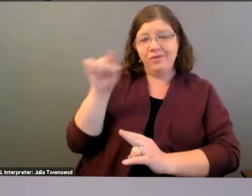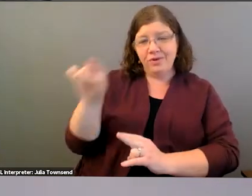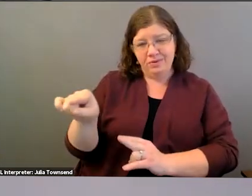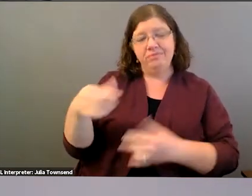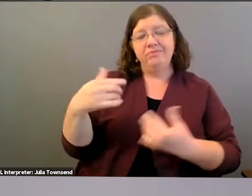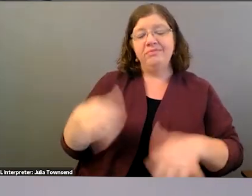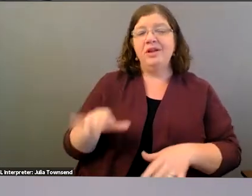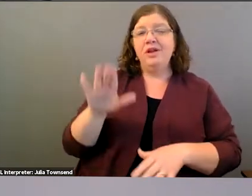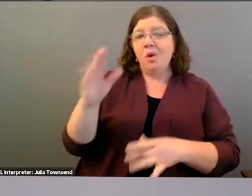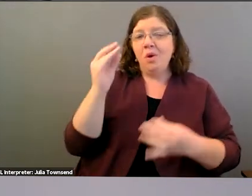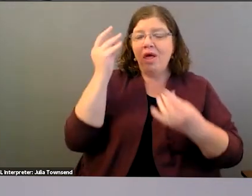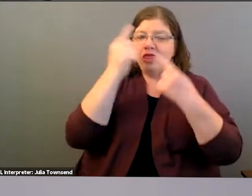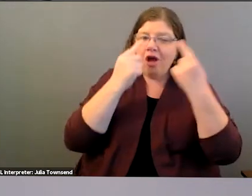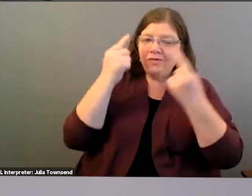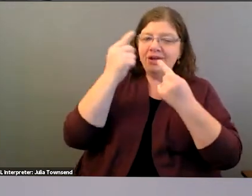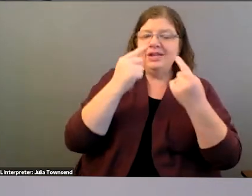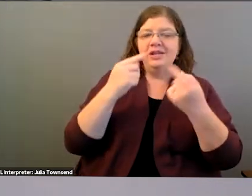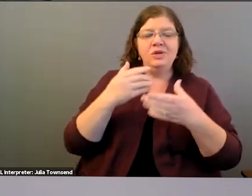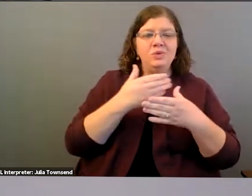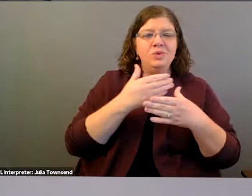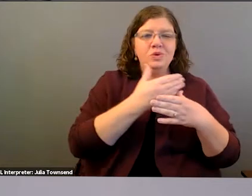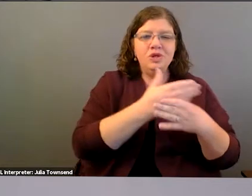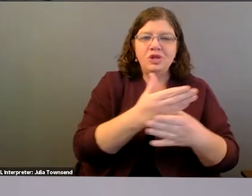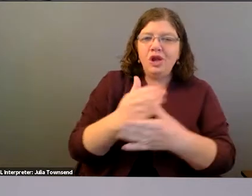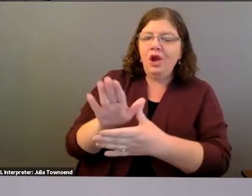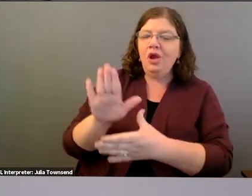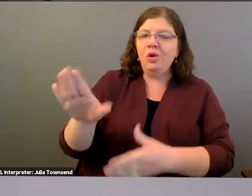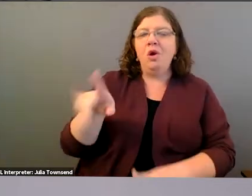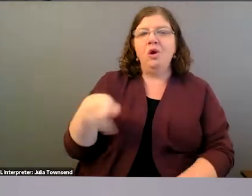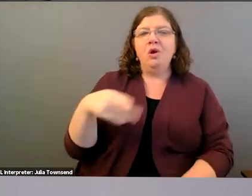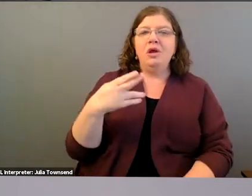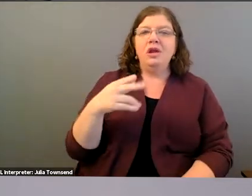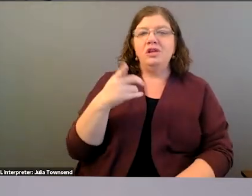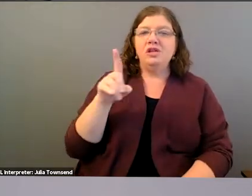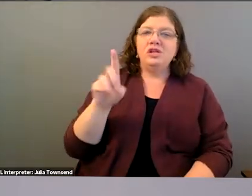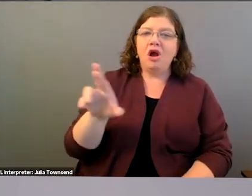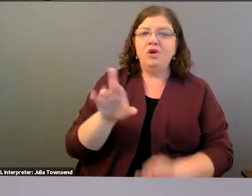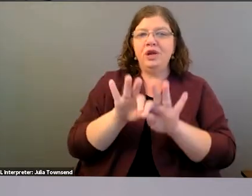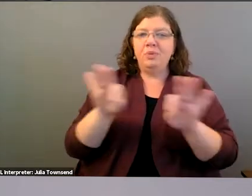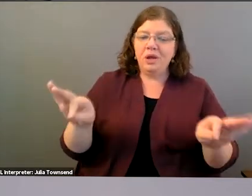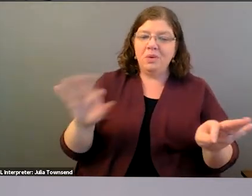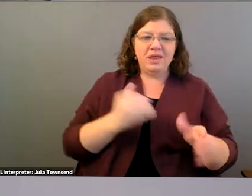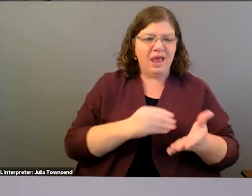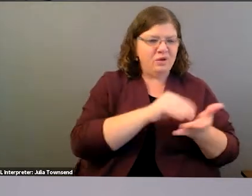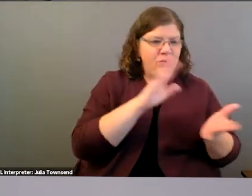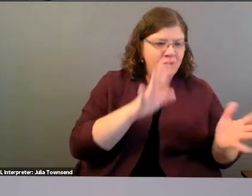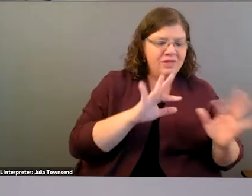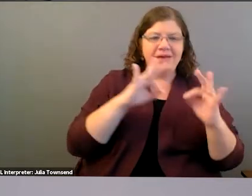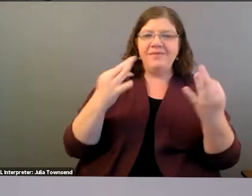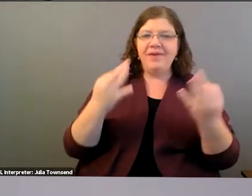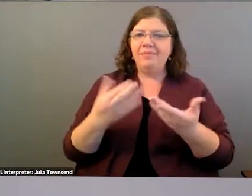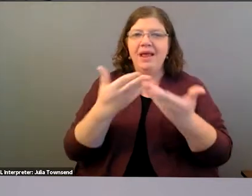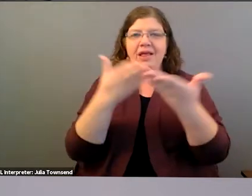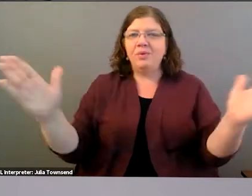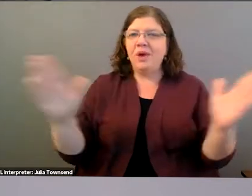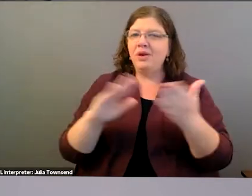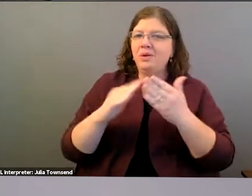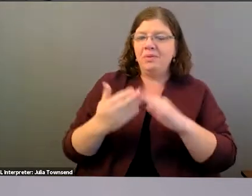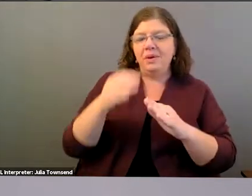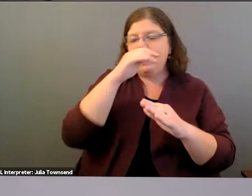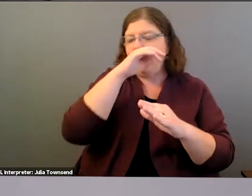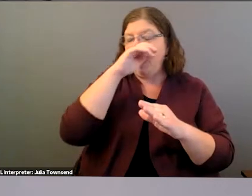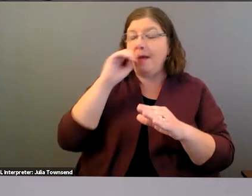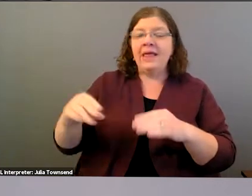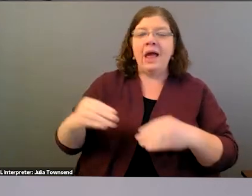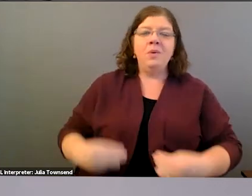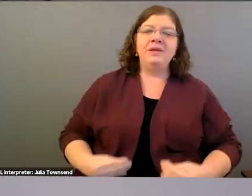Your thoughtfulness to share your doctorate degree with our students and families and the greater community will